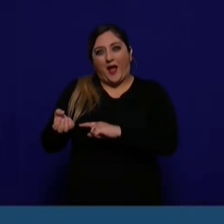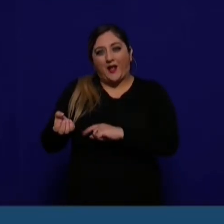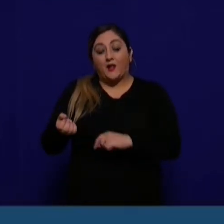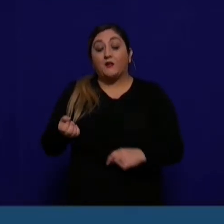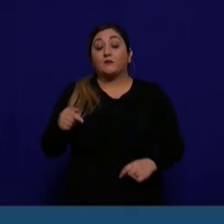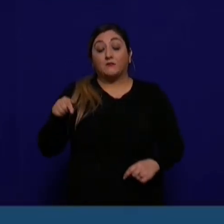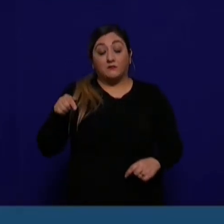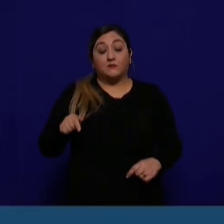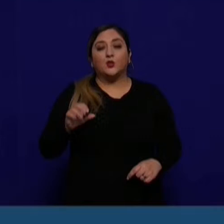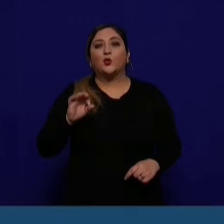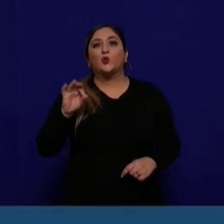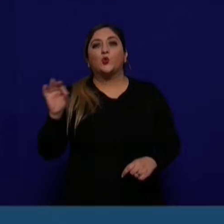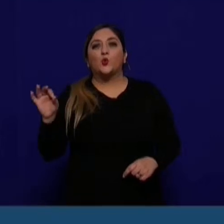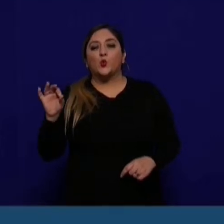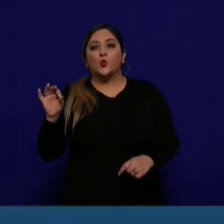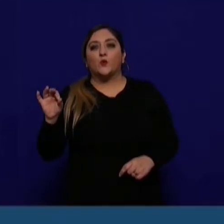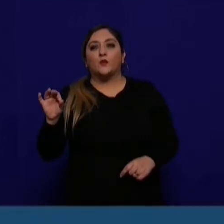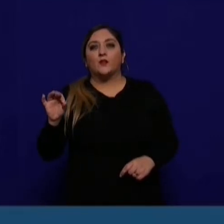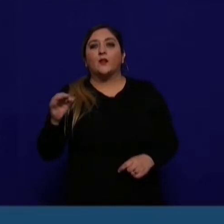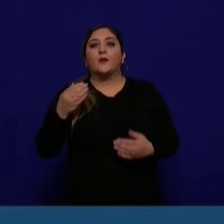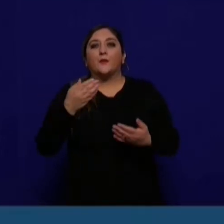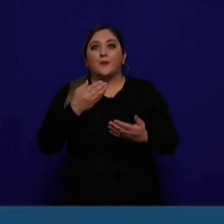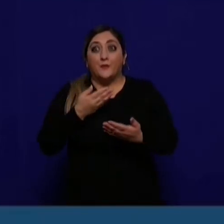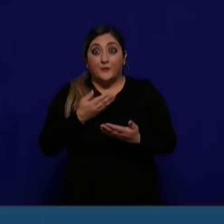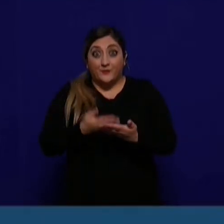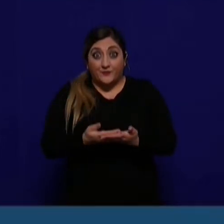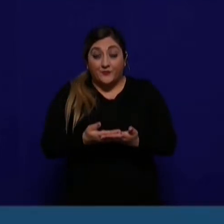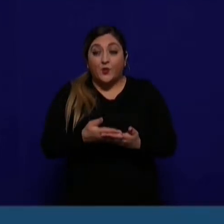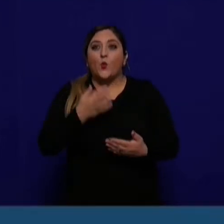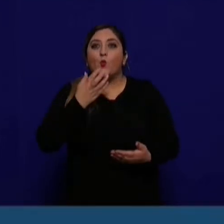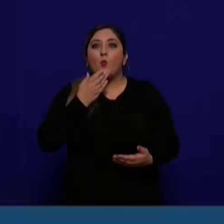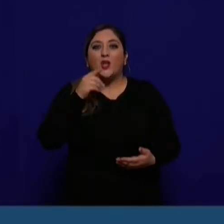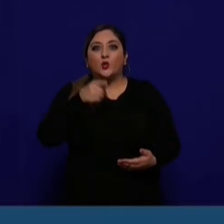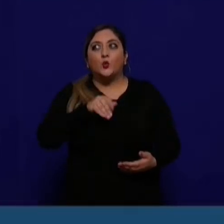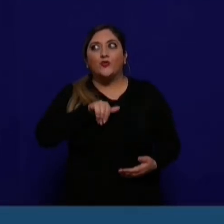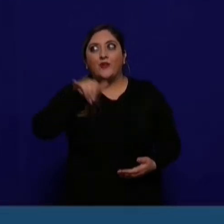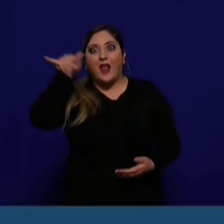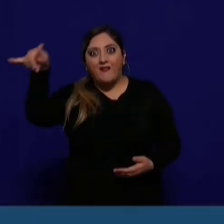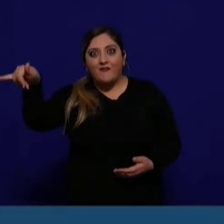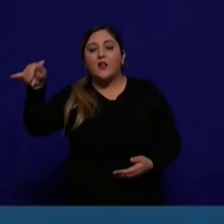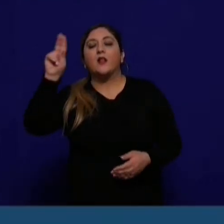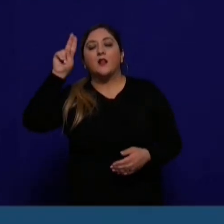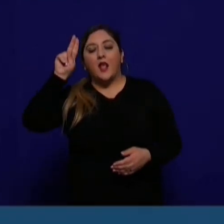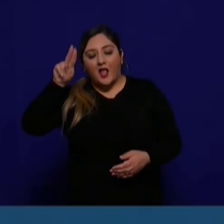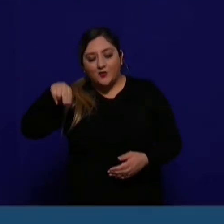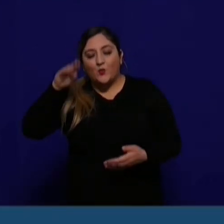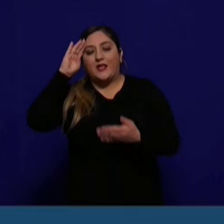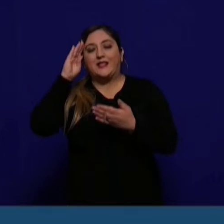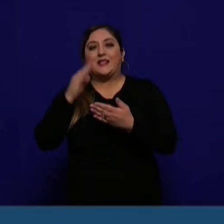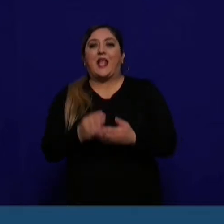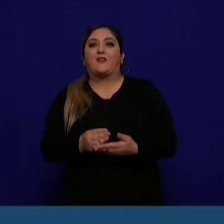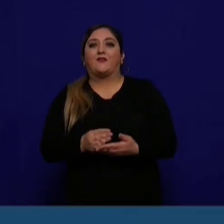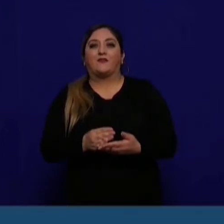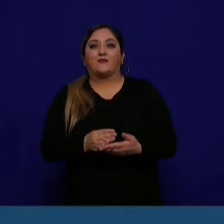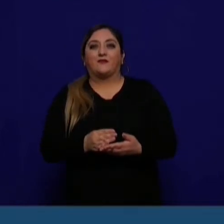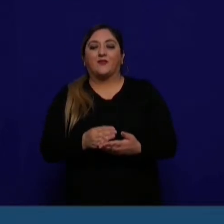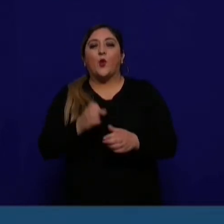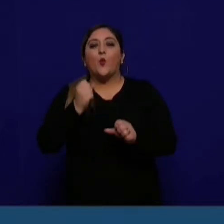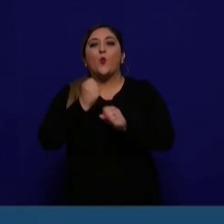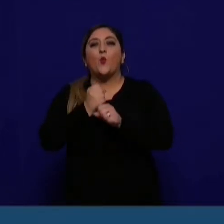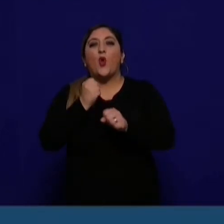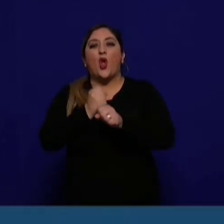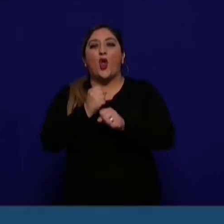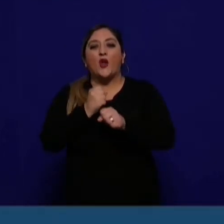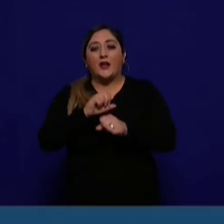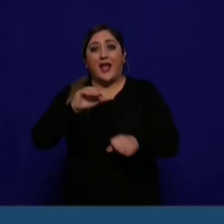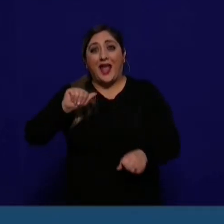are moving towards making travel as safe as much as we can. And if you have the